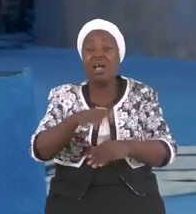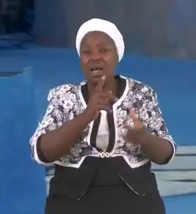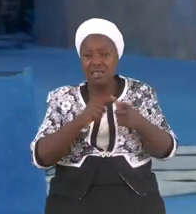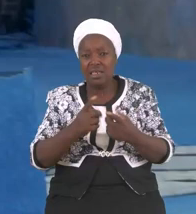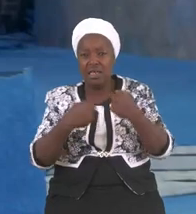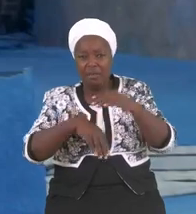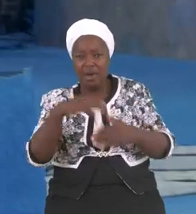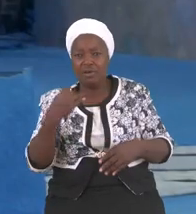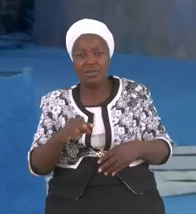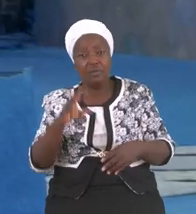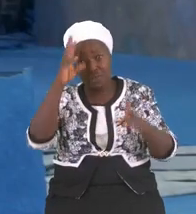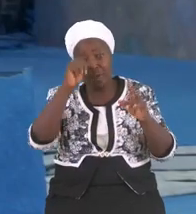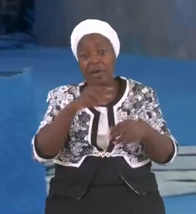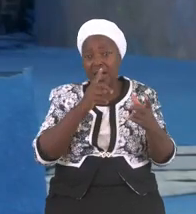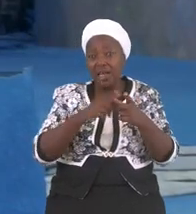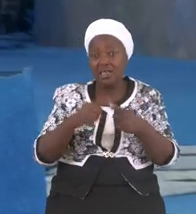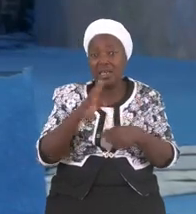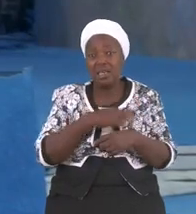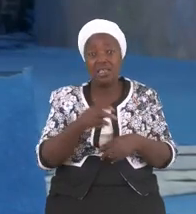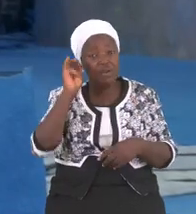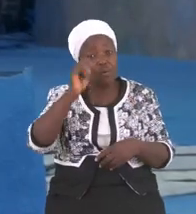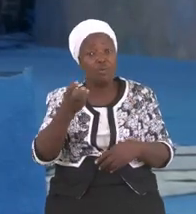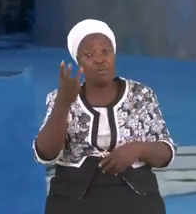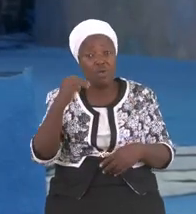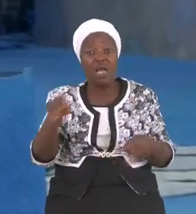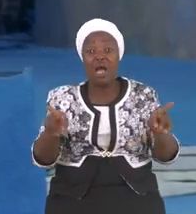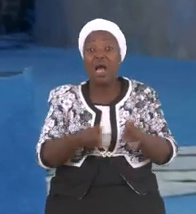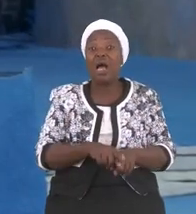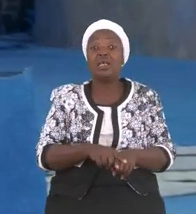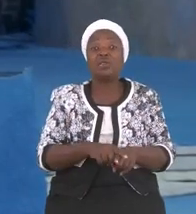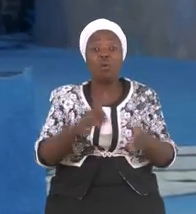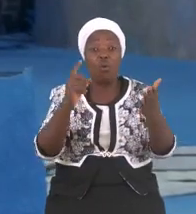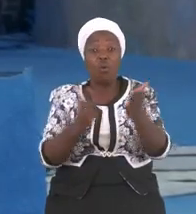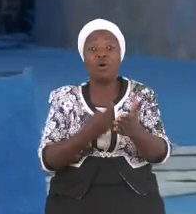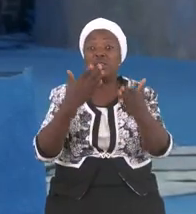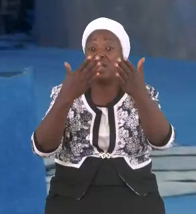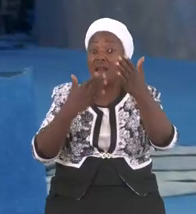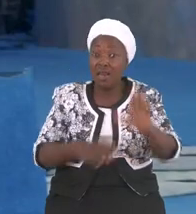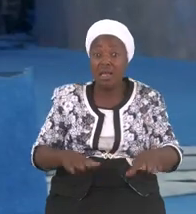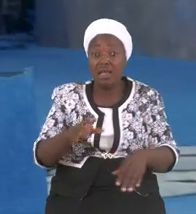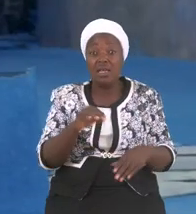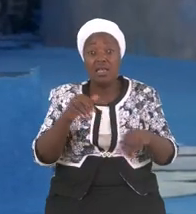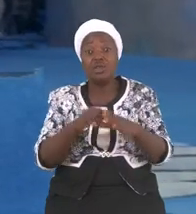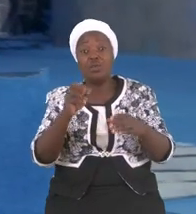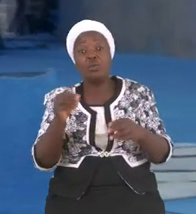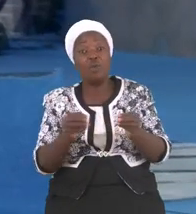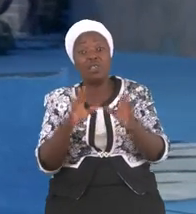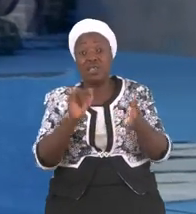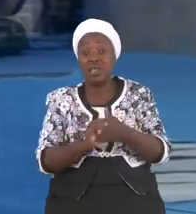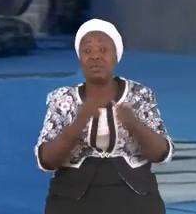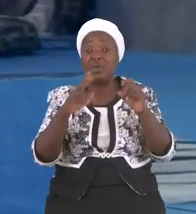of him, and he was as one dead, in so much that many said, he is